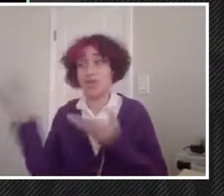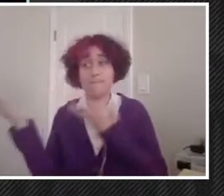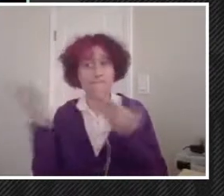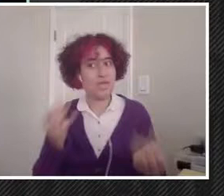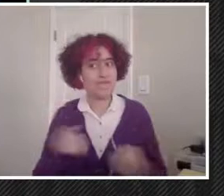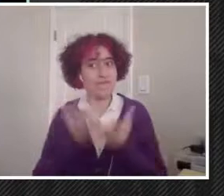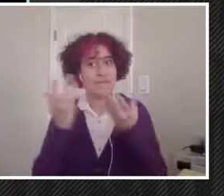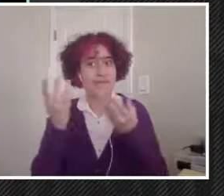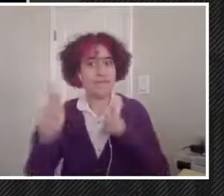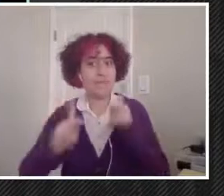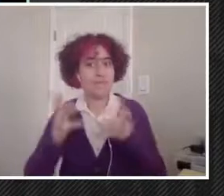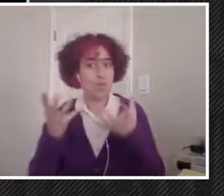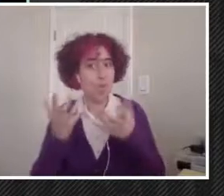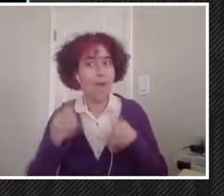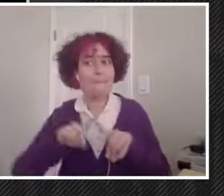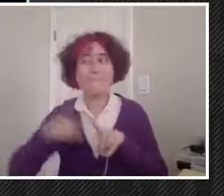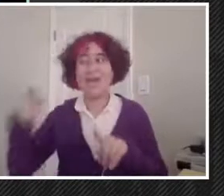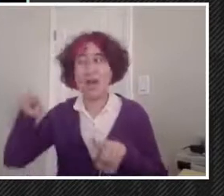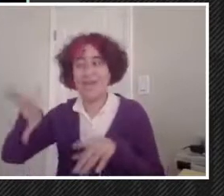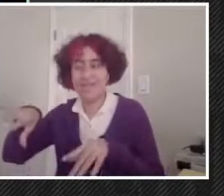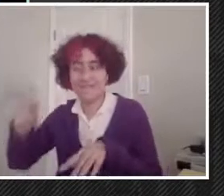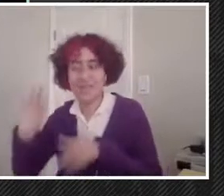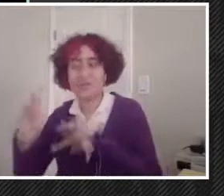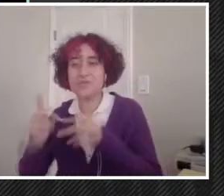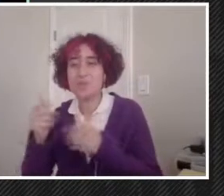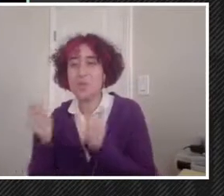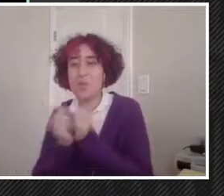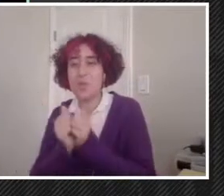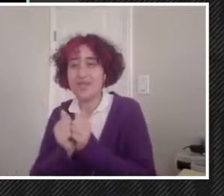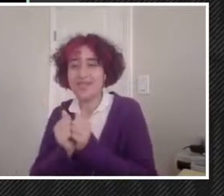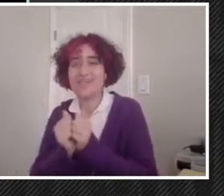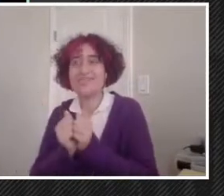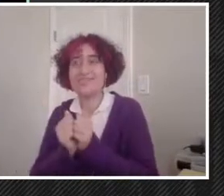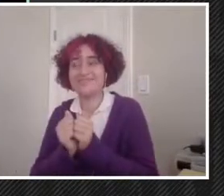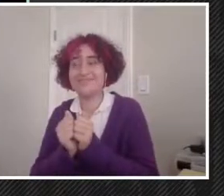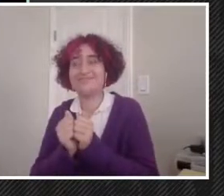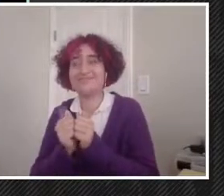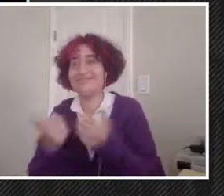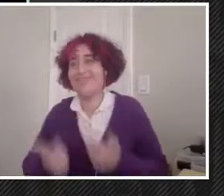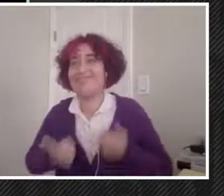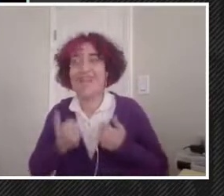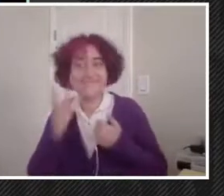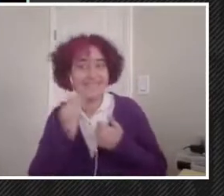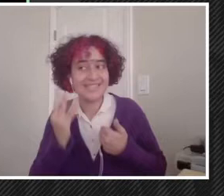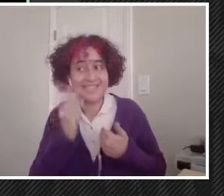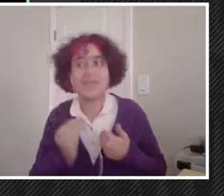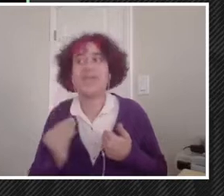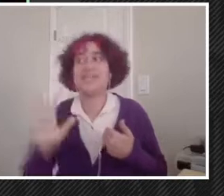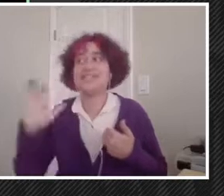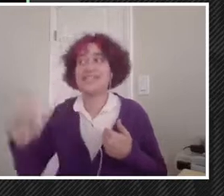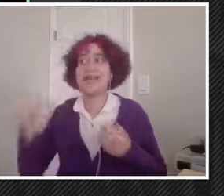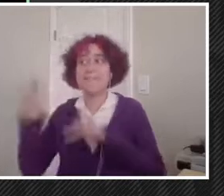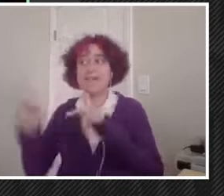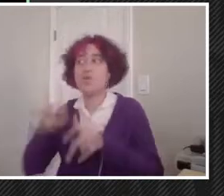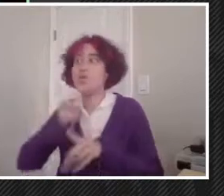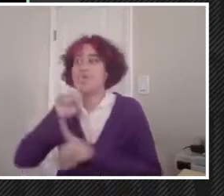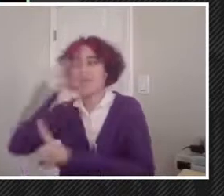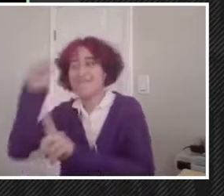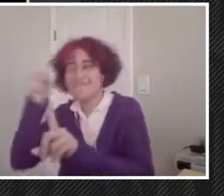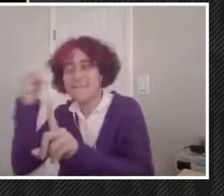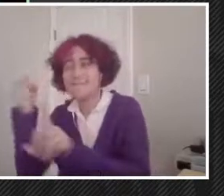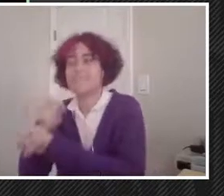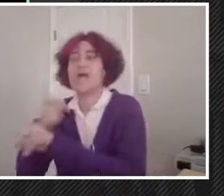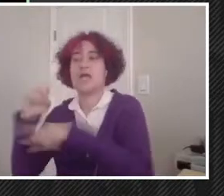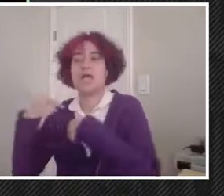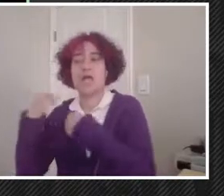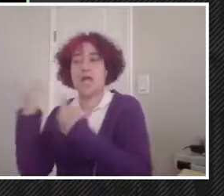life experiences and really highlighting who those experiences or those policies are impacting? So letting people know this is